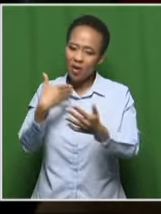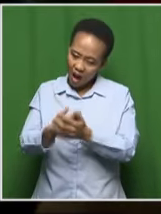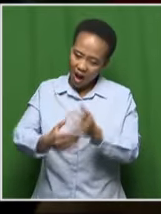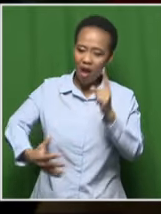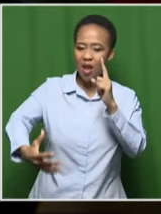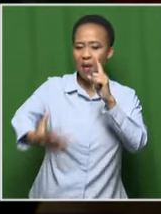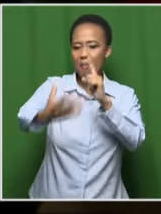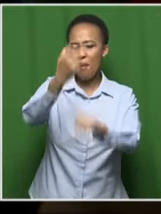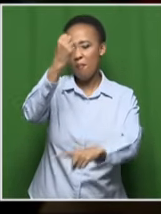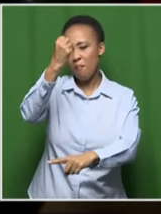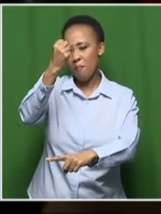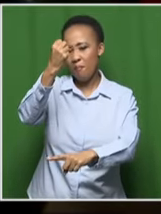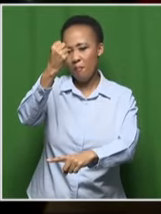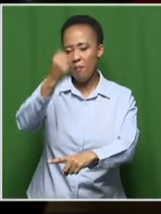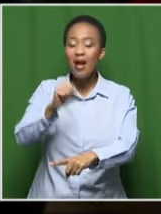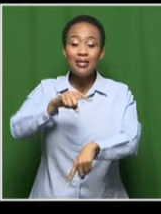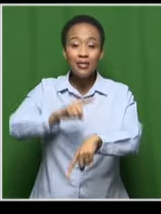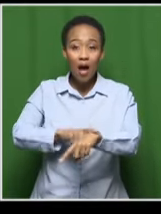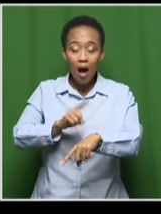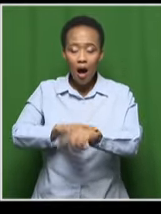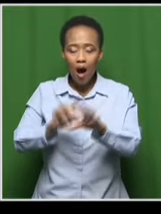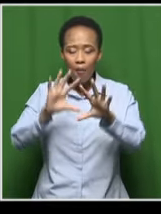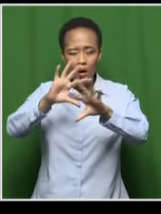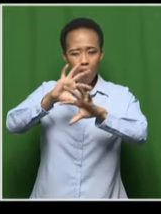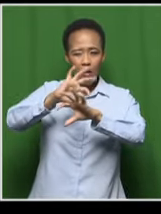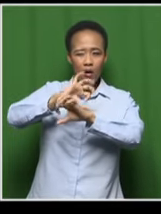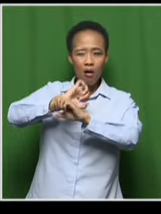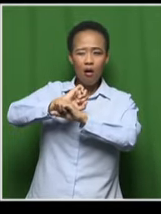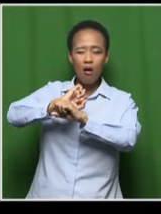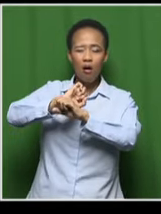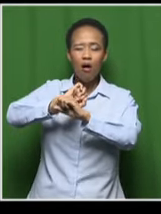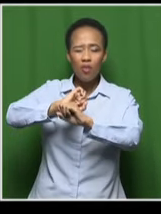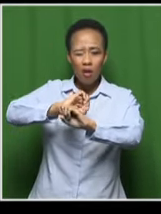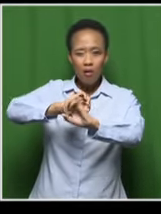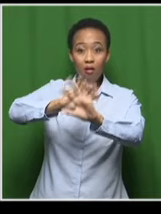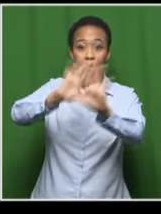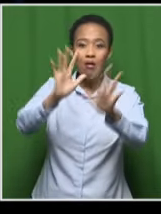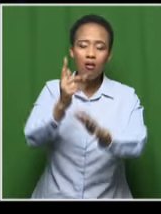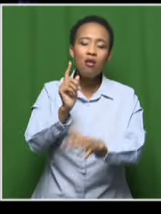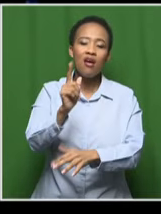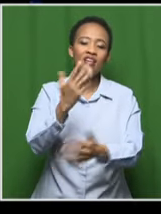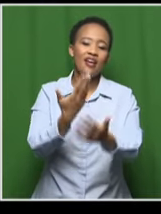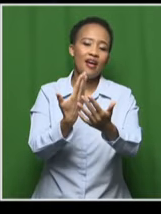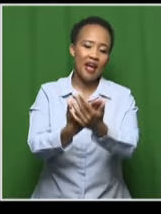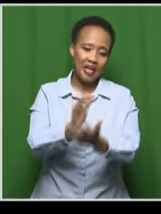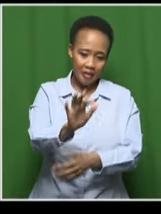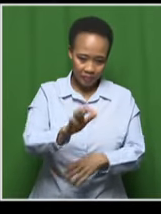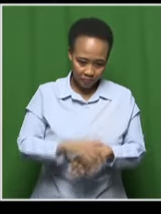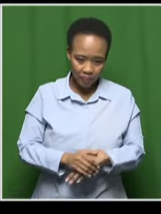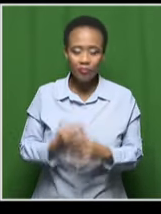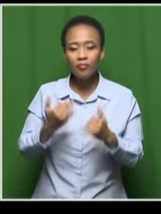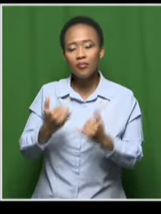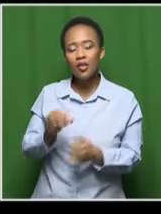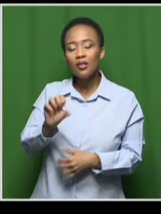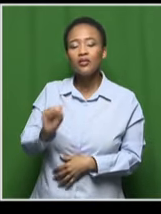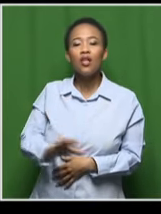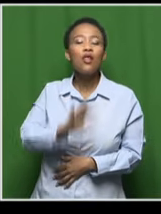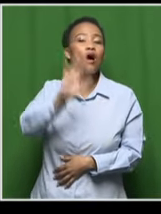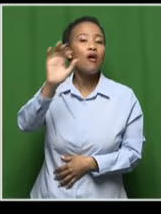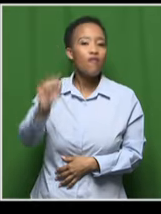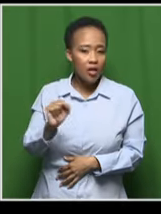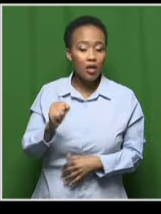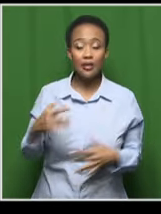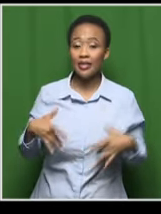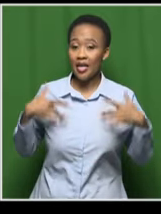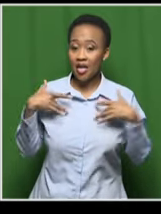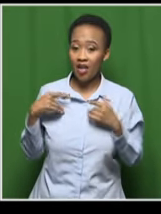when everything was dark, the light can shine. The initiative, which recognizes and acclaims South Africa's living